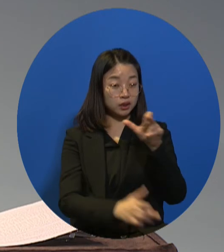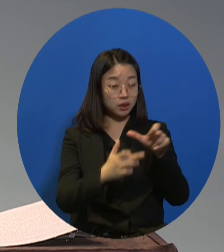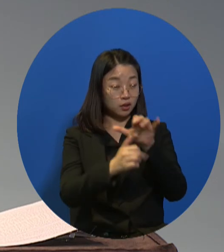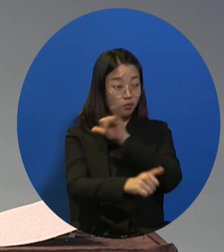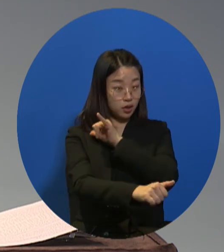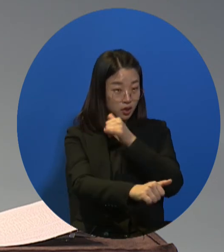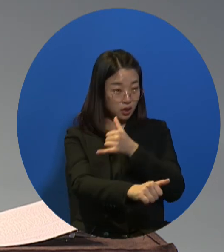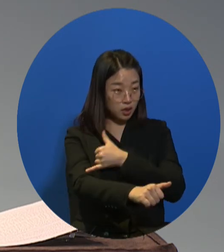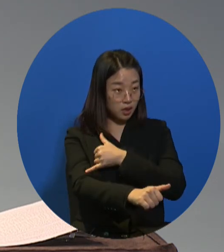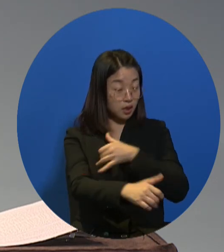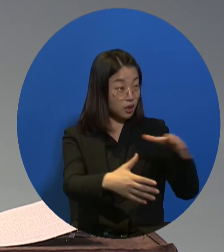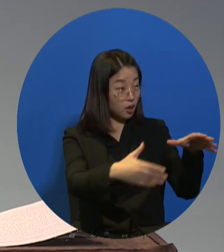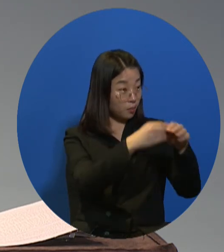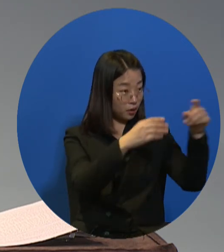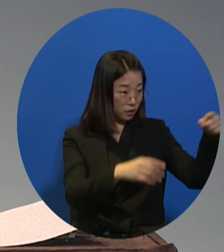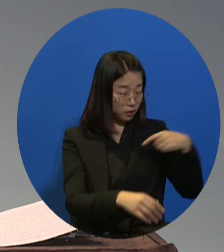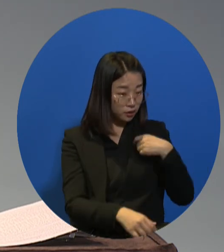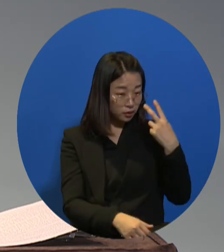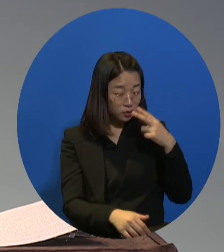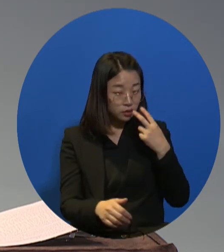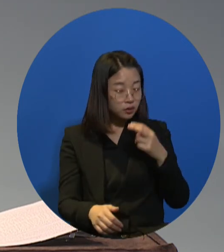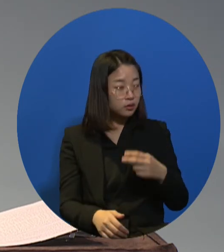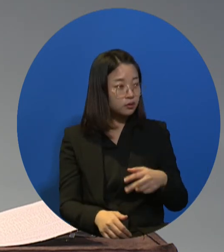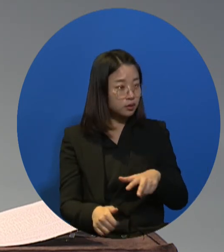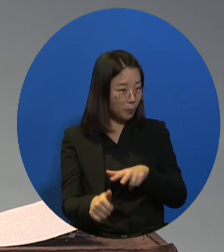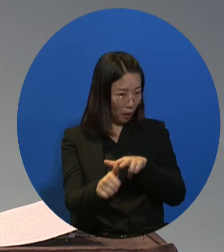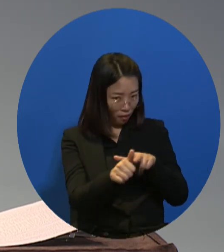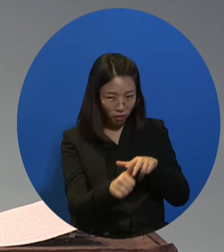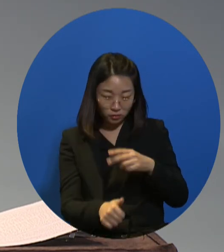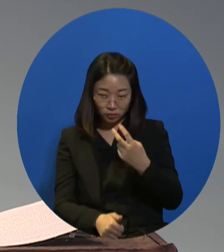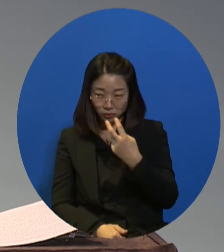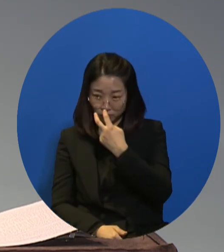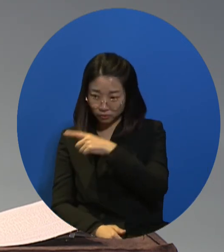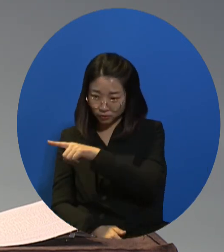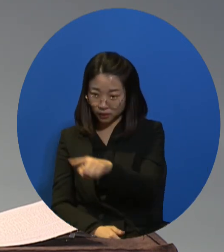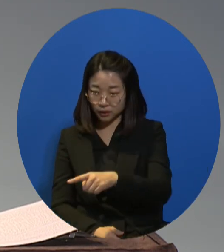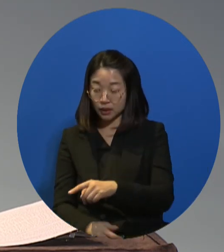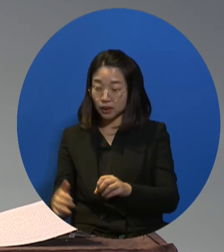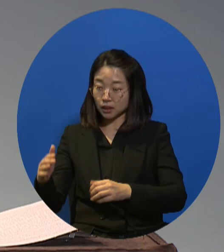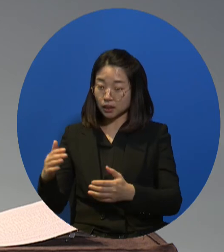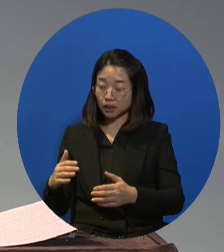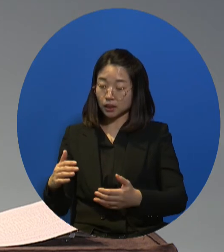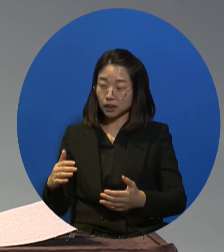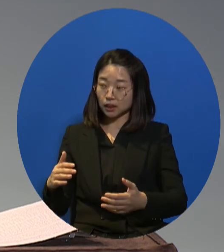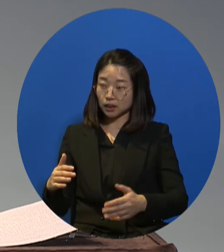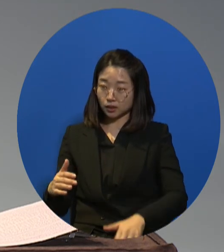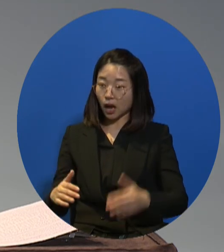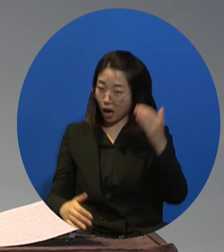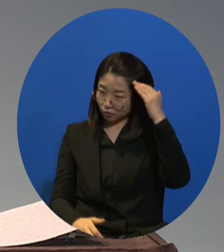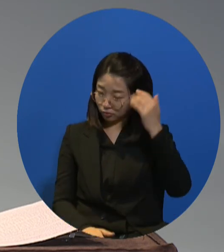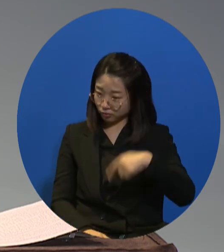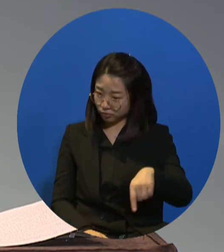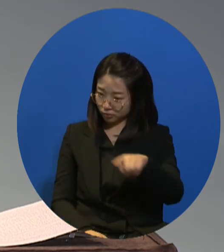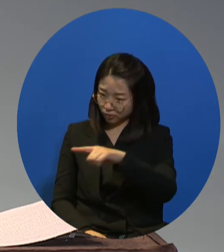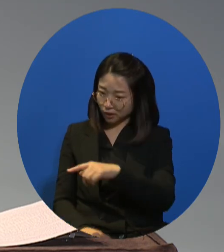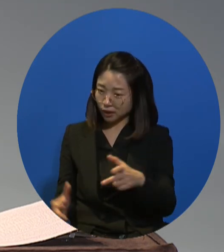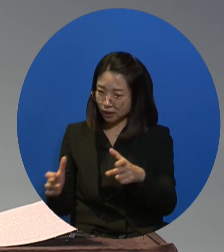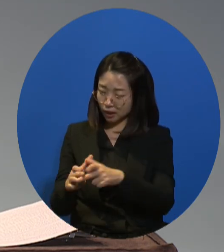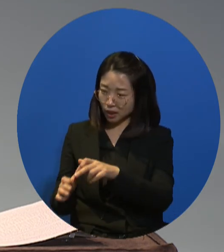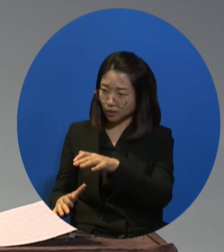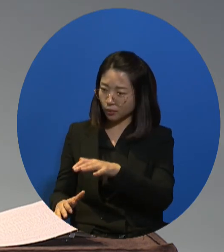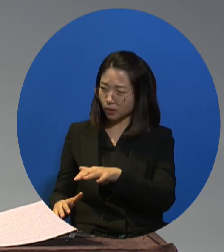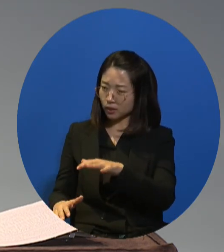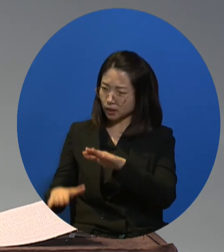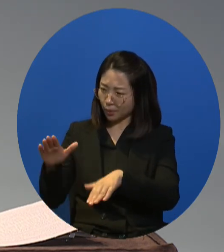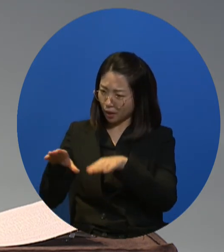bring complaints to us on violations to their rights. We are also the monitoring